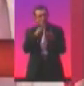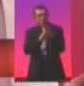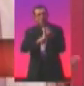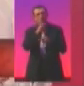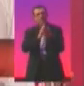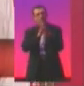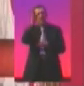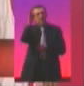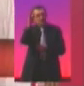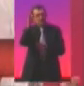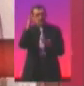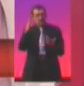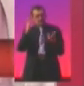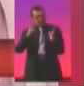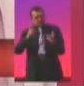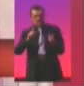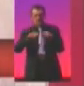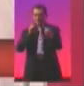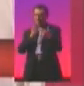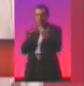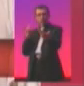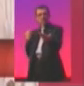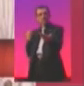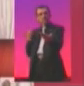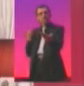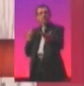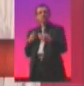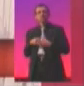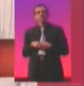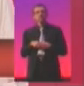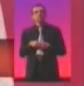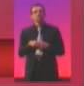future. It's got to be different from the economy of the past.